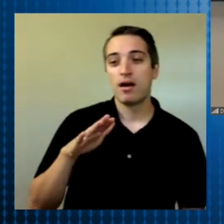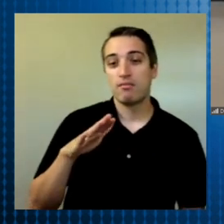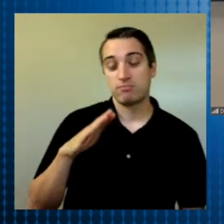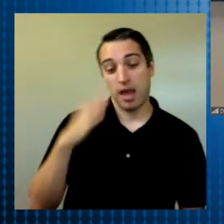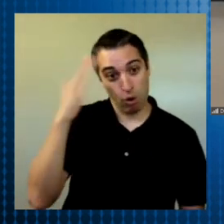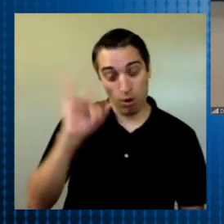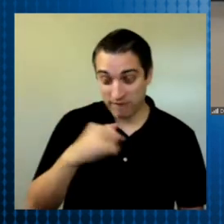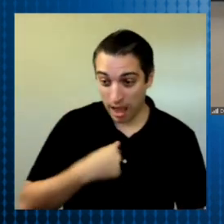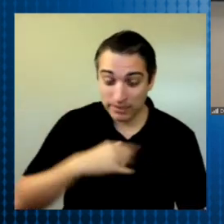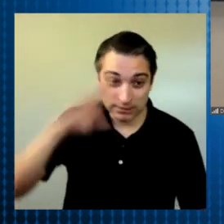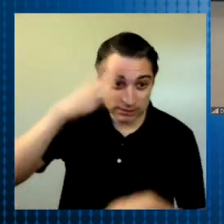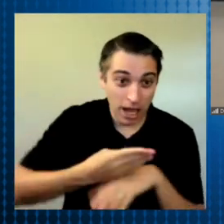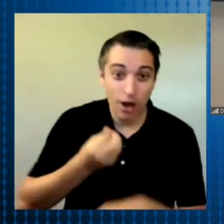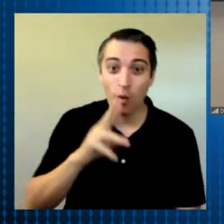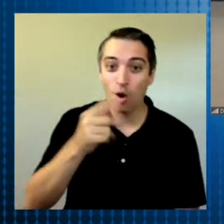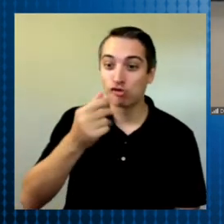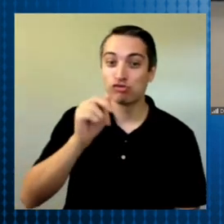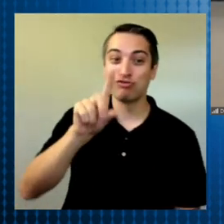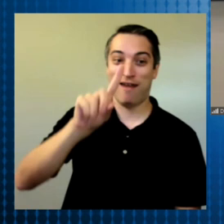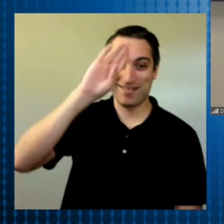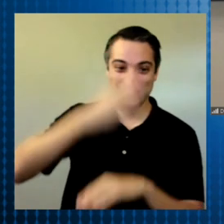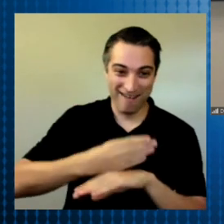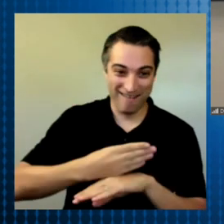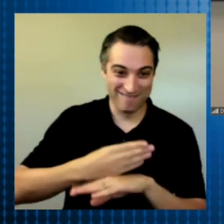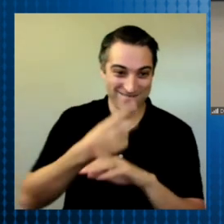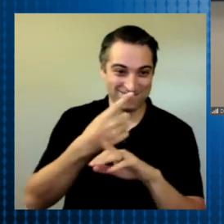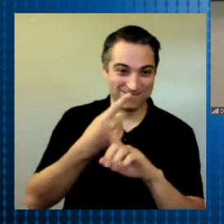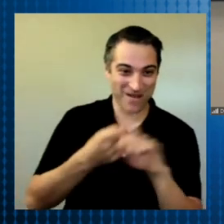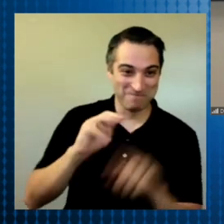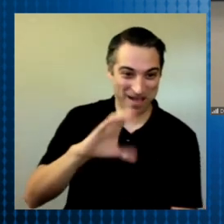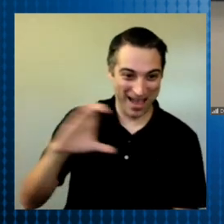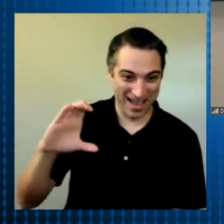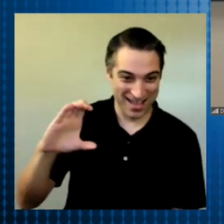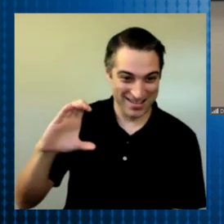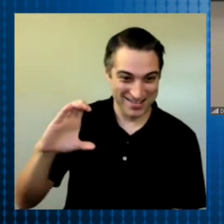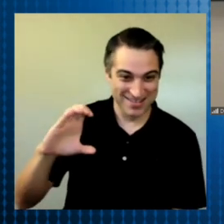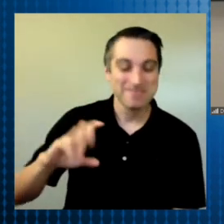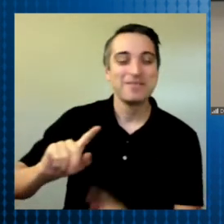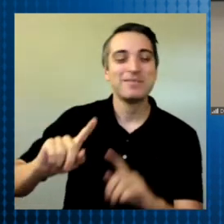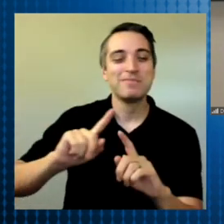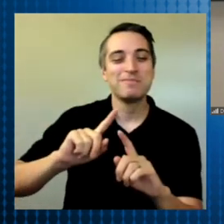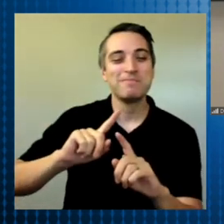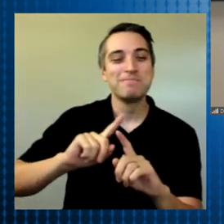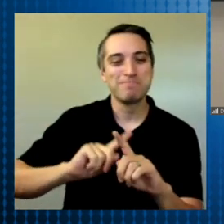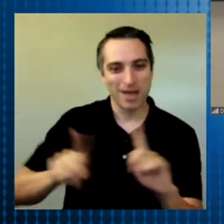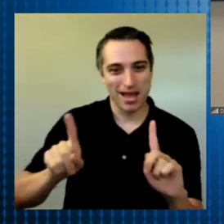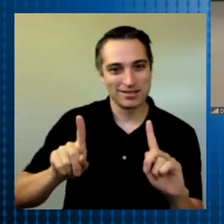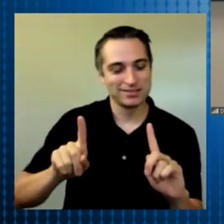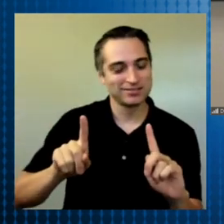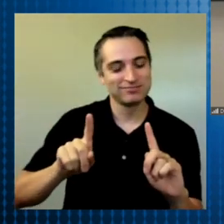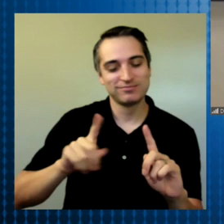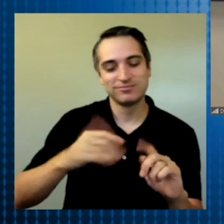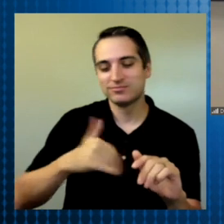is, I'm proud of it. And my own faith is very simplistic. I have a